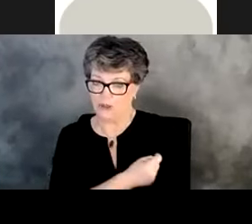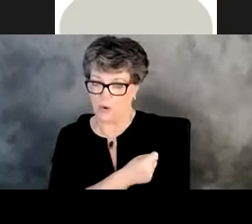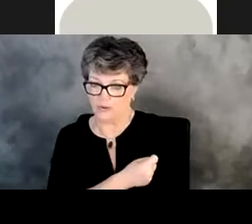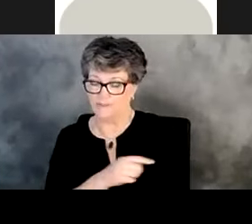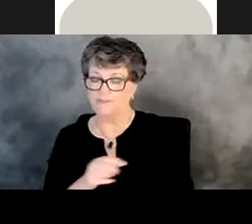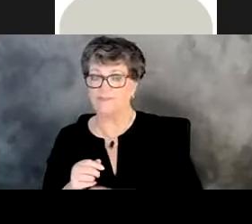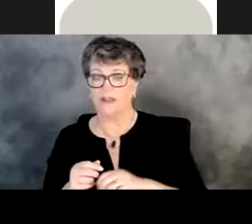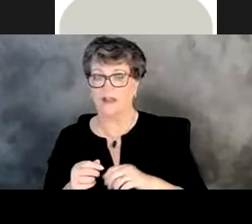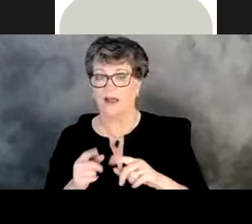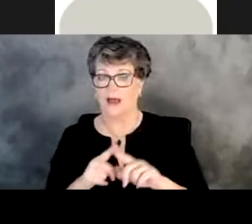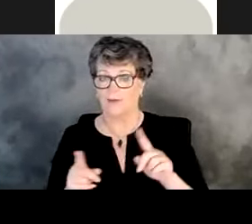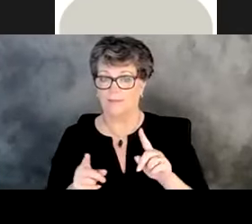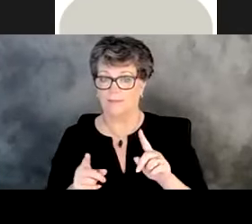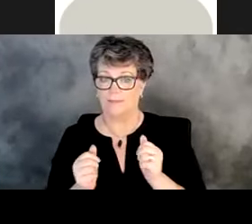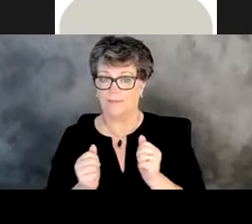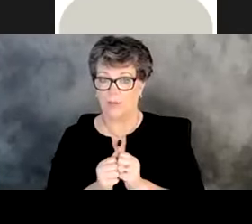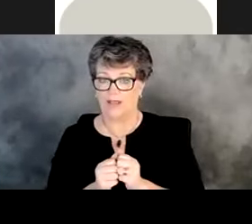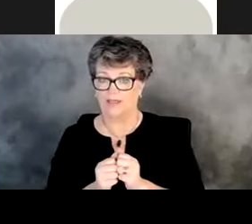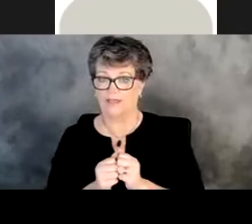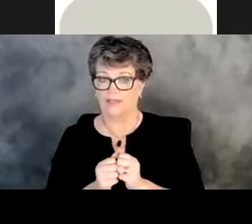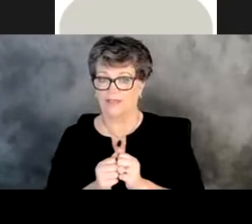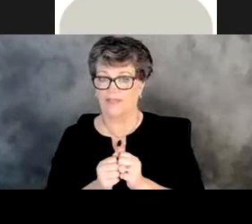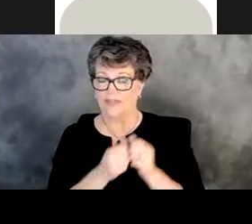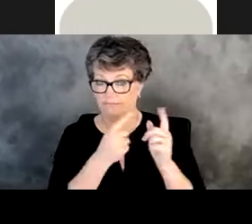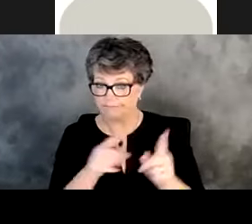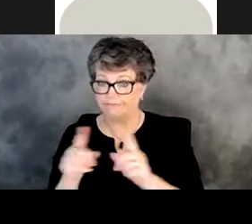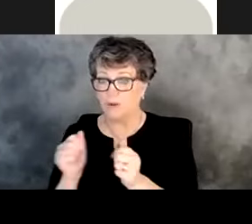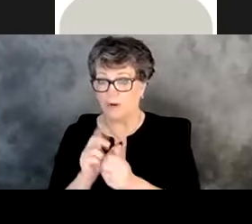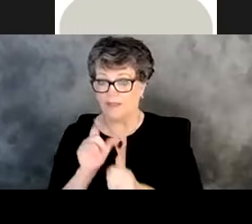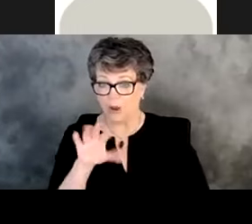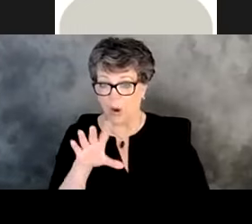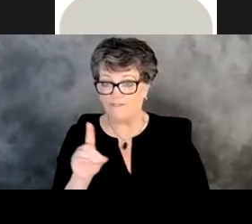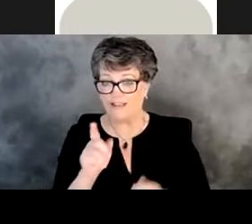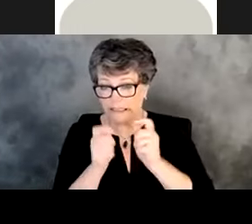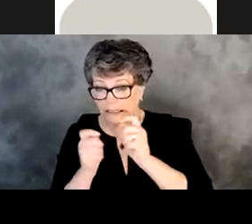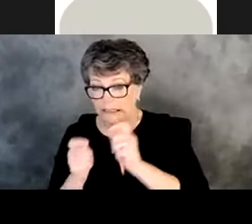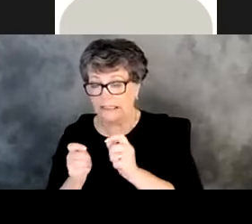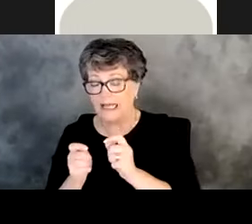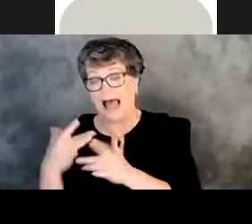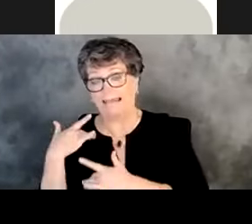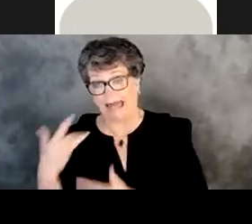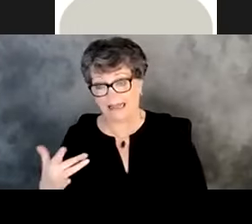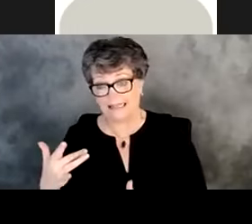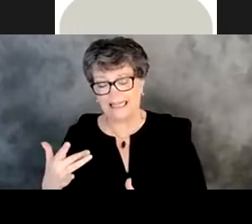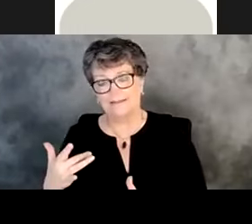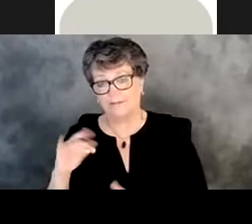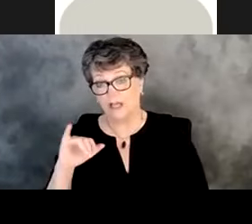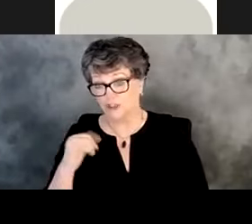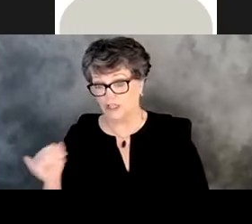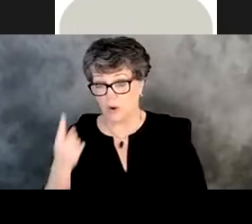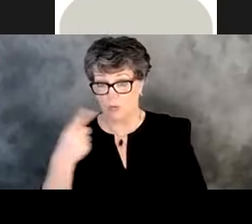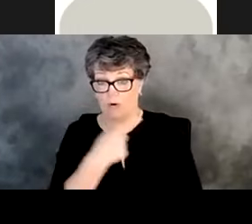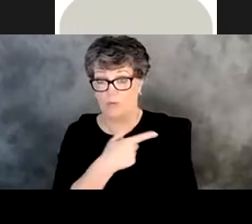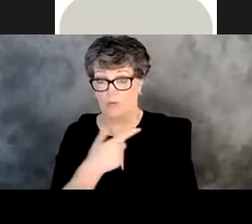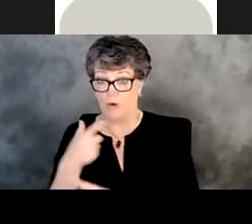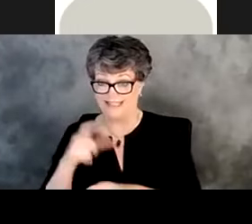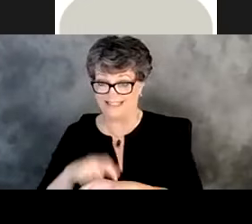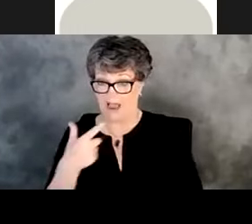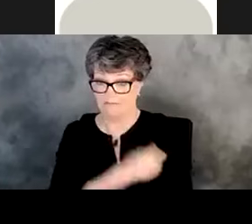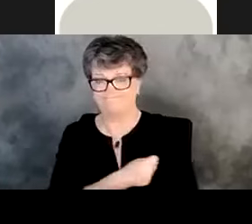the patients that have gone on with COVID, it very likely will no longer be only one dose, although there are no